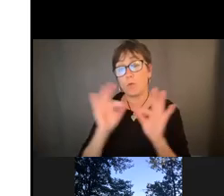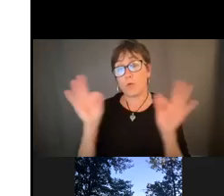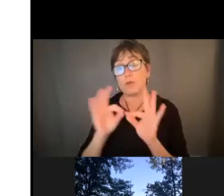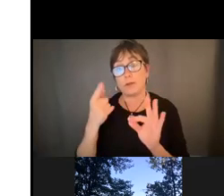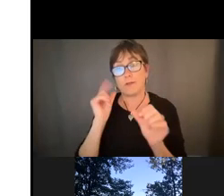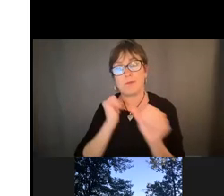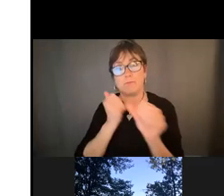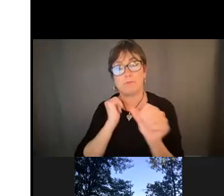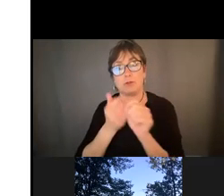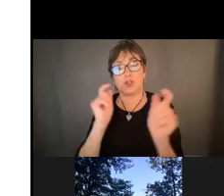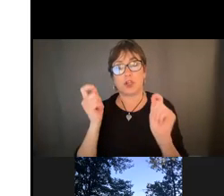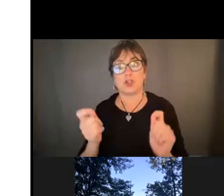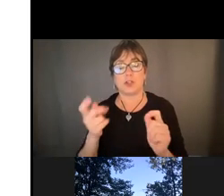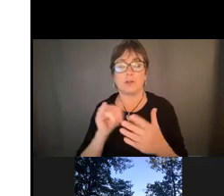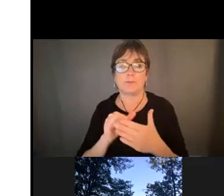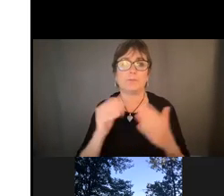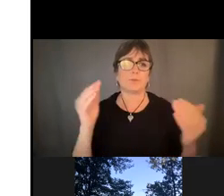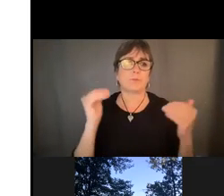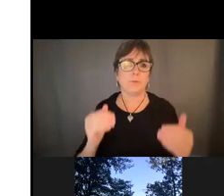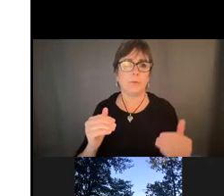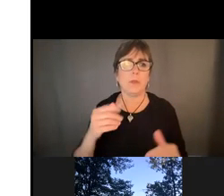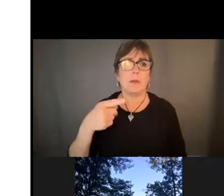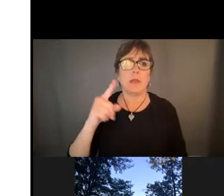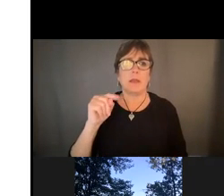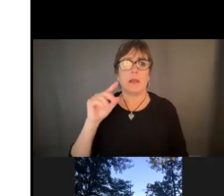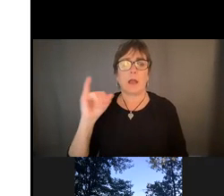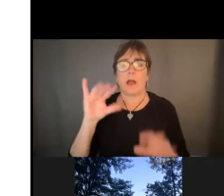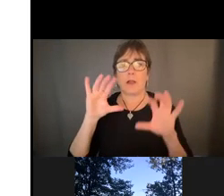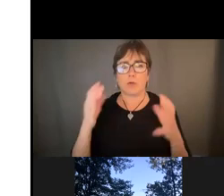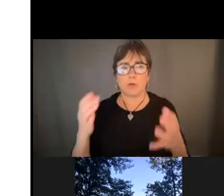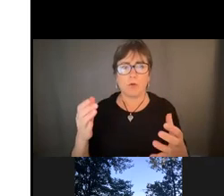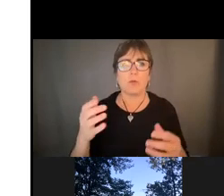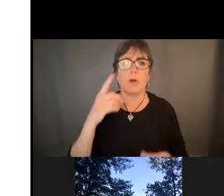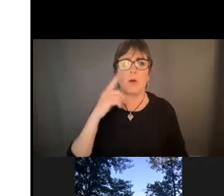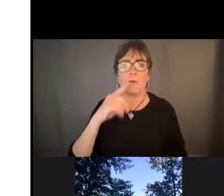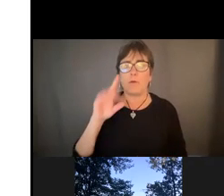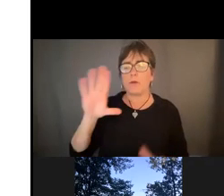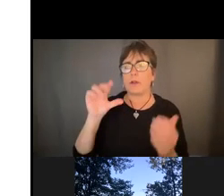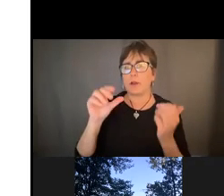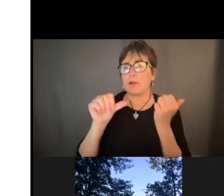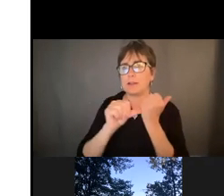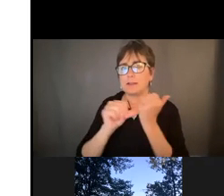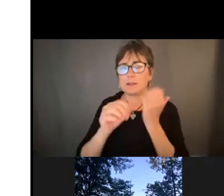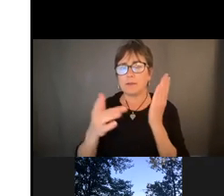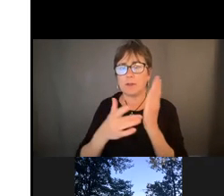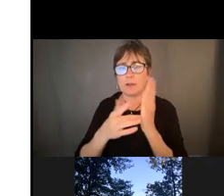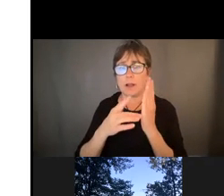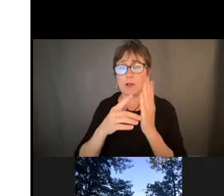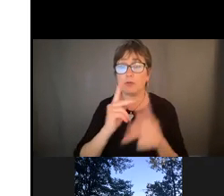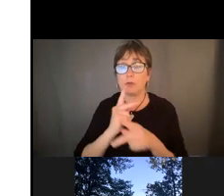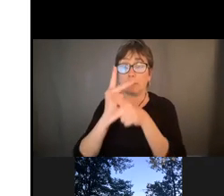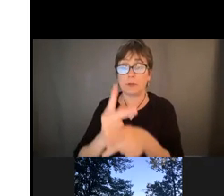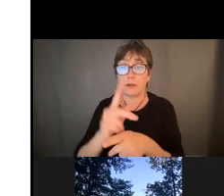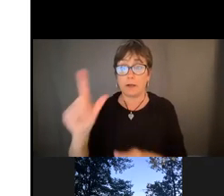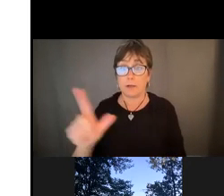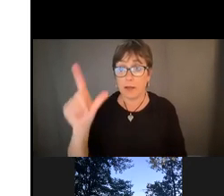The PTI group meeting on PACER's Assistive Technology Learning Library, if you want to visit, there is